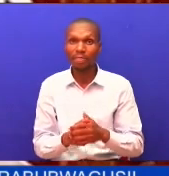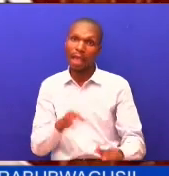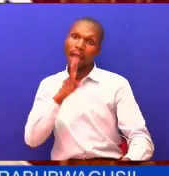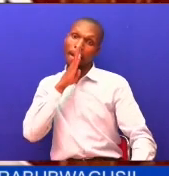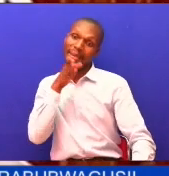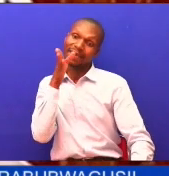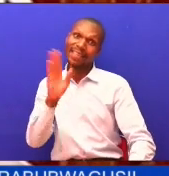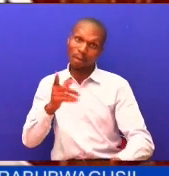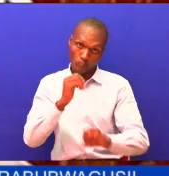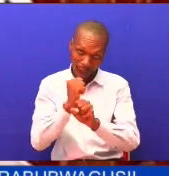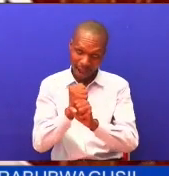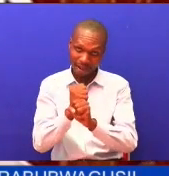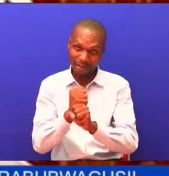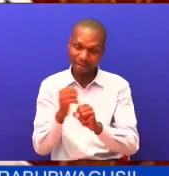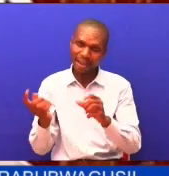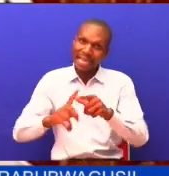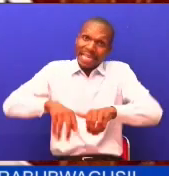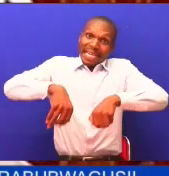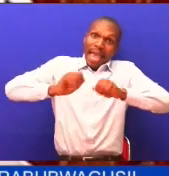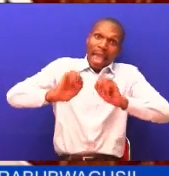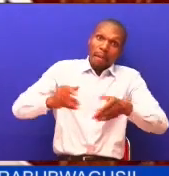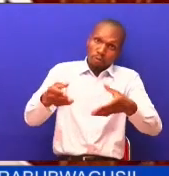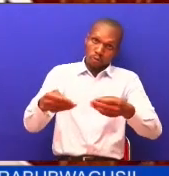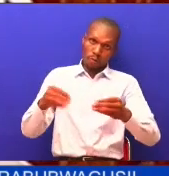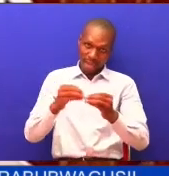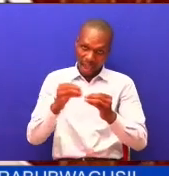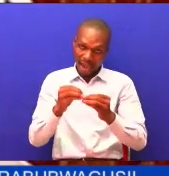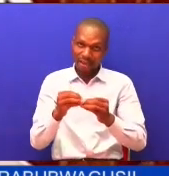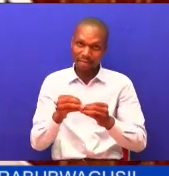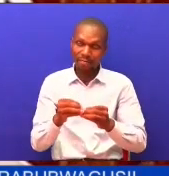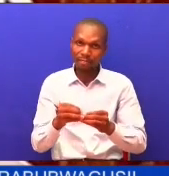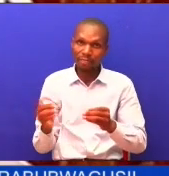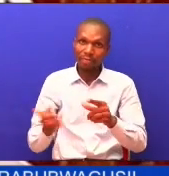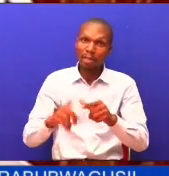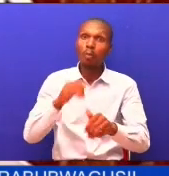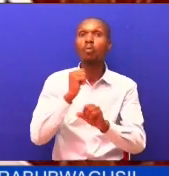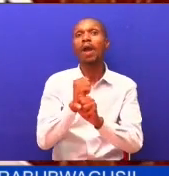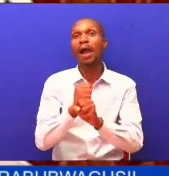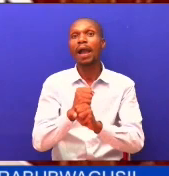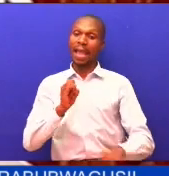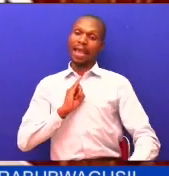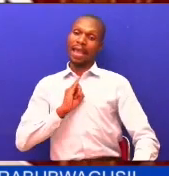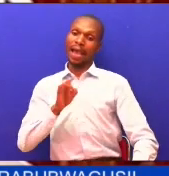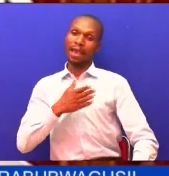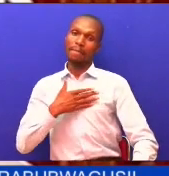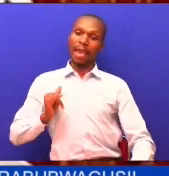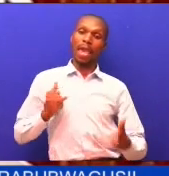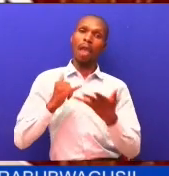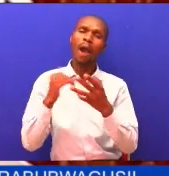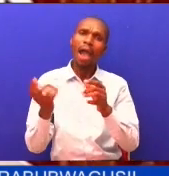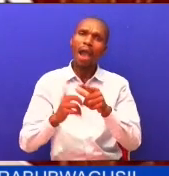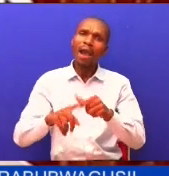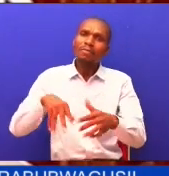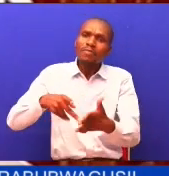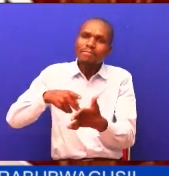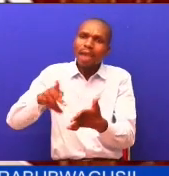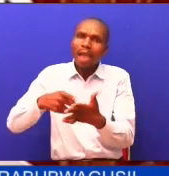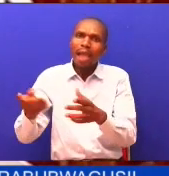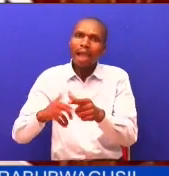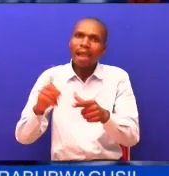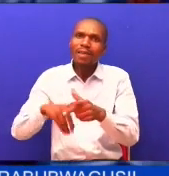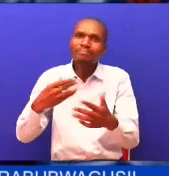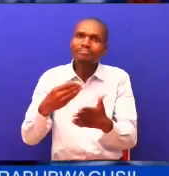his position, he was able to get us the job. I and my wife, we sold the